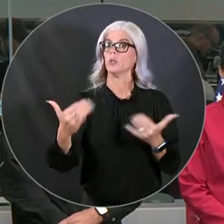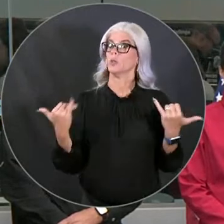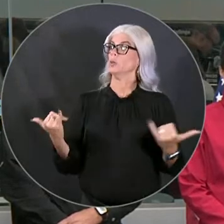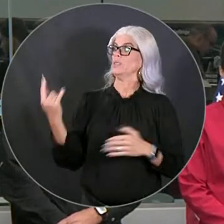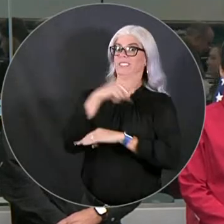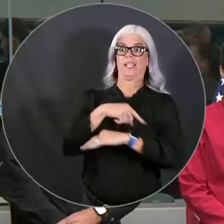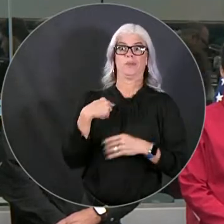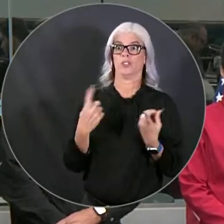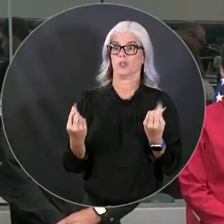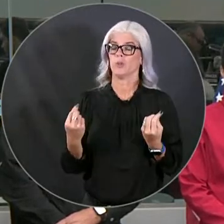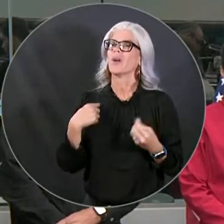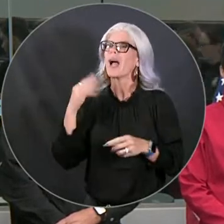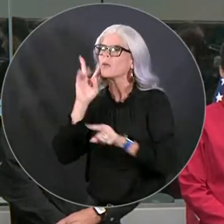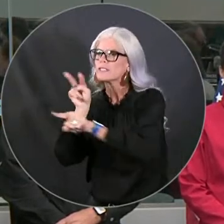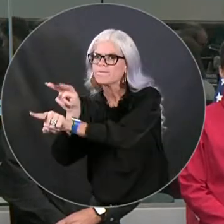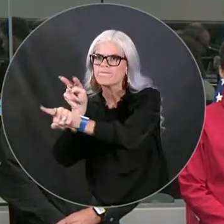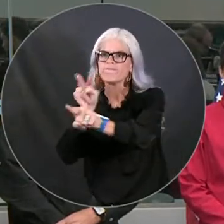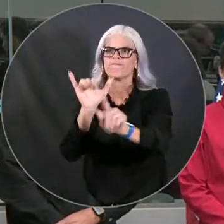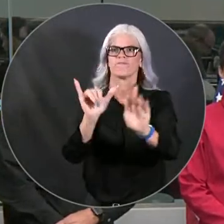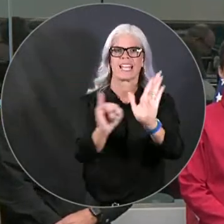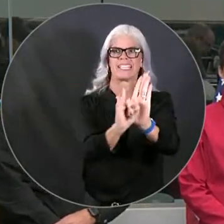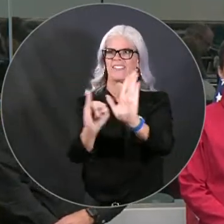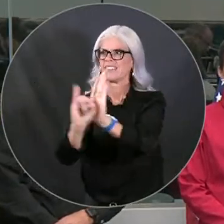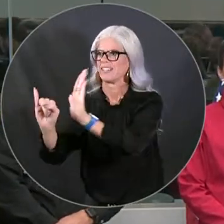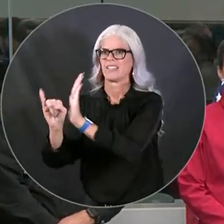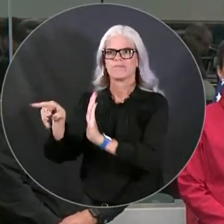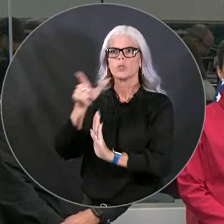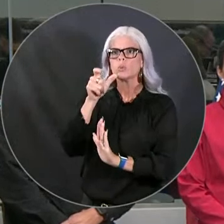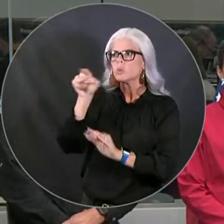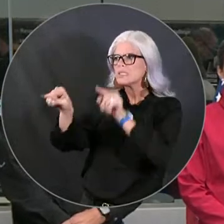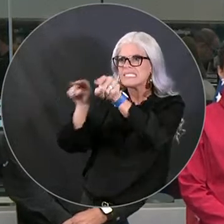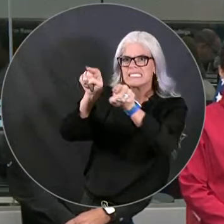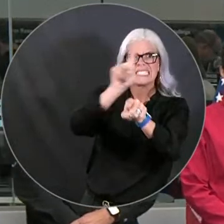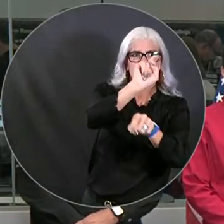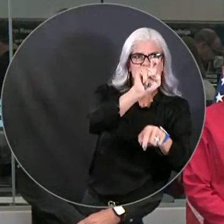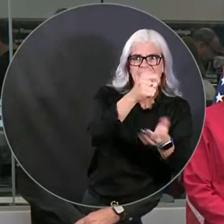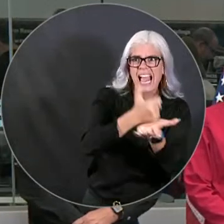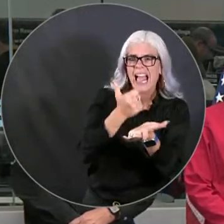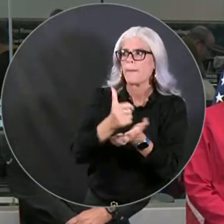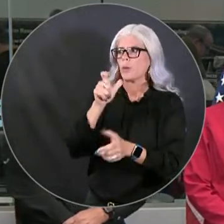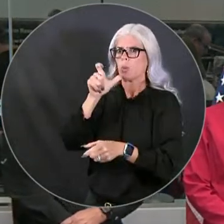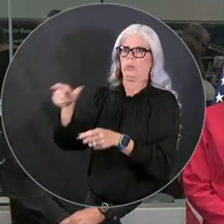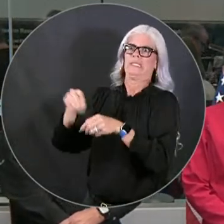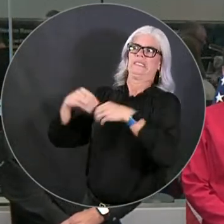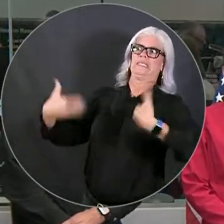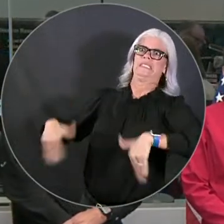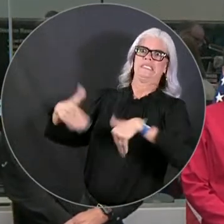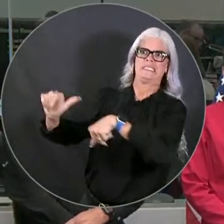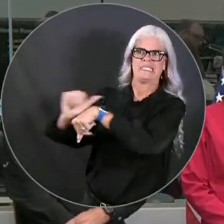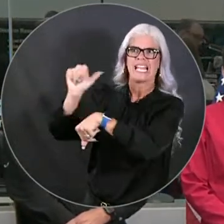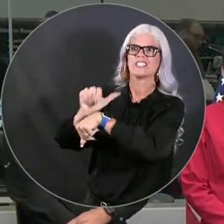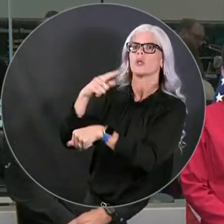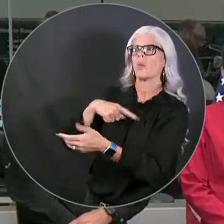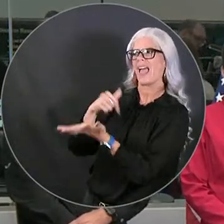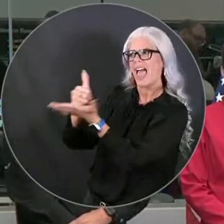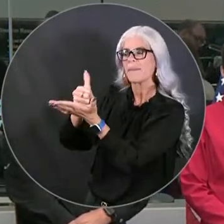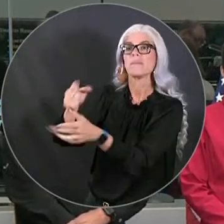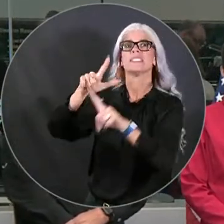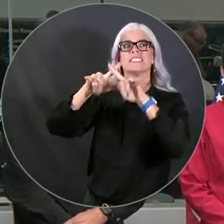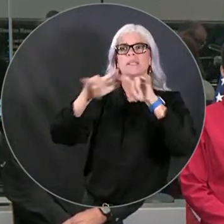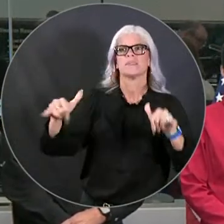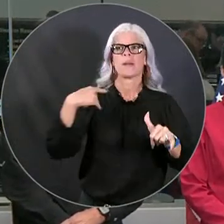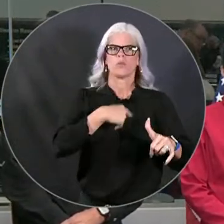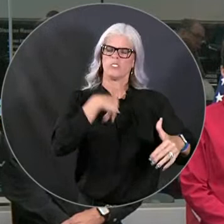may still be in harm's way, but also beginning the process of rebuilding some of the things that we need to have